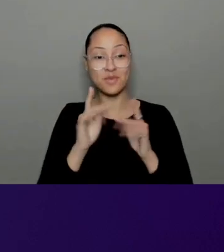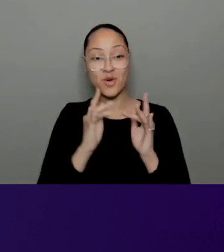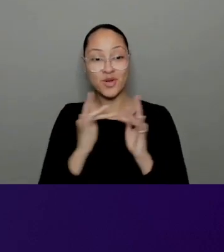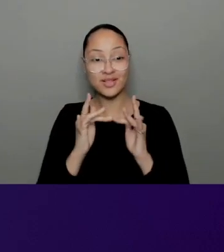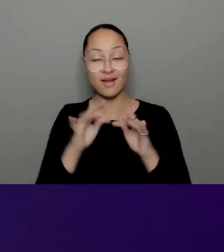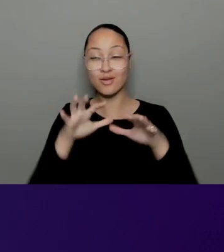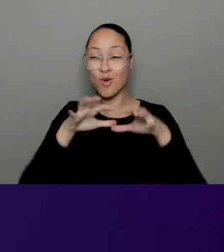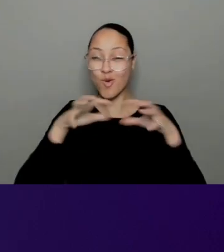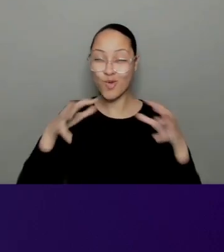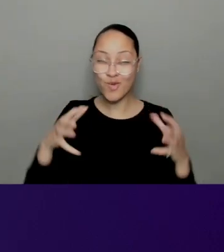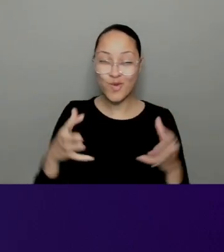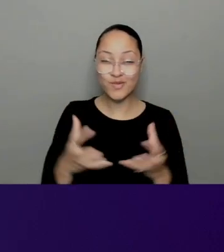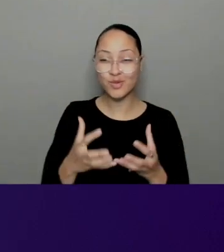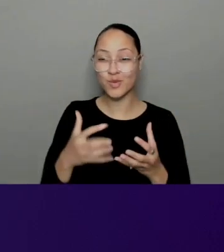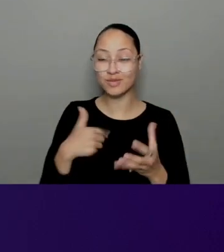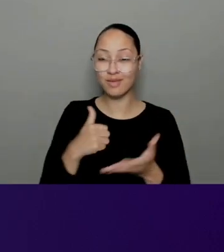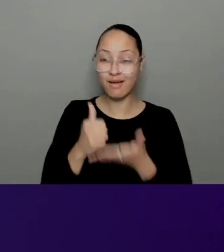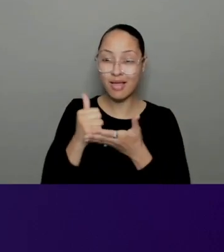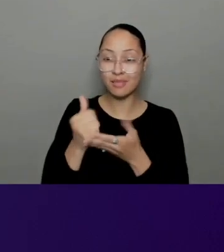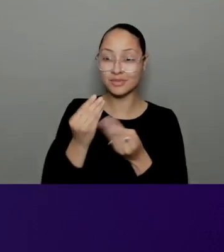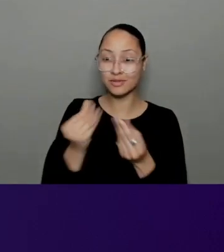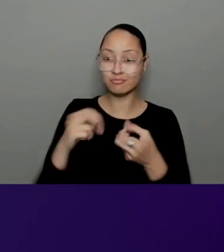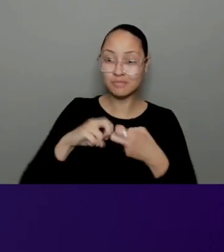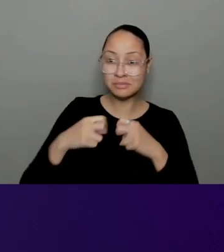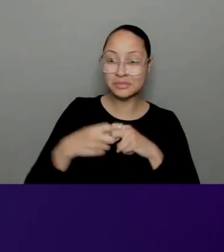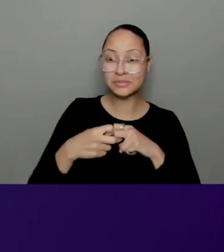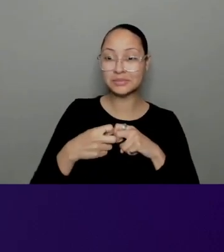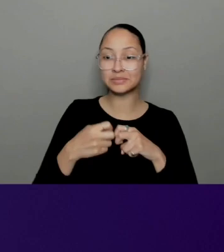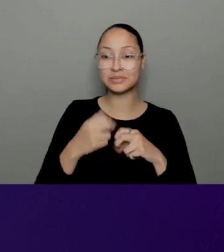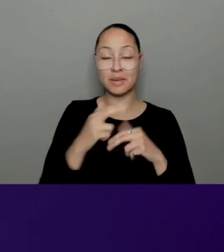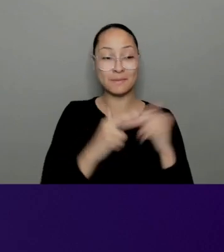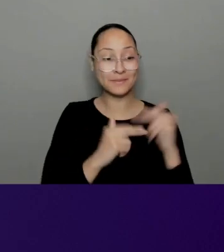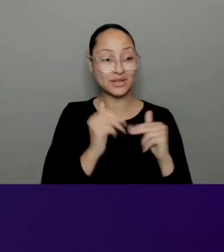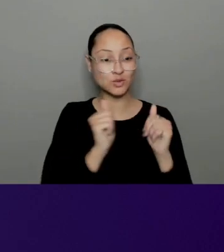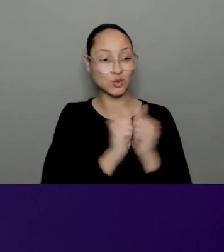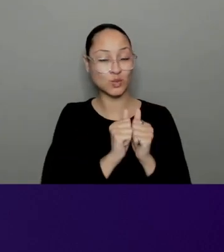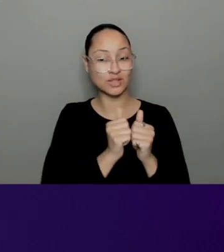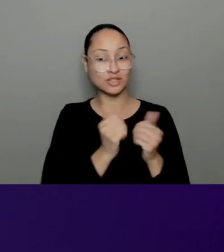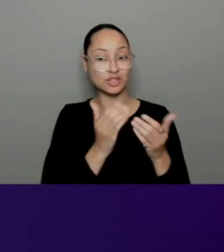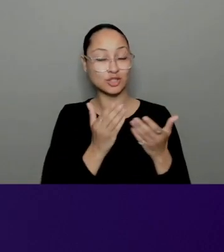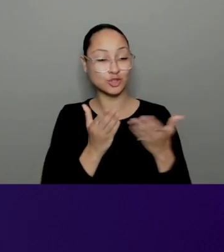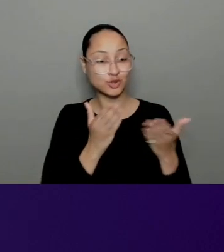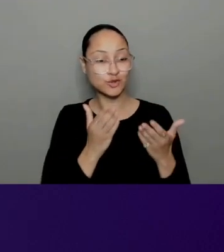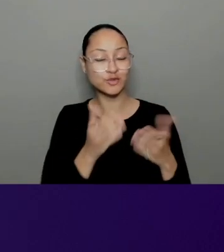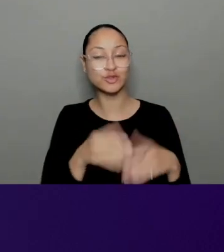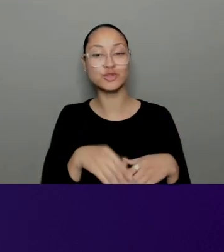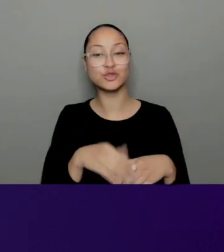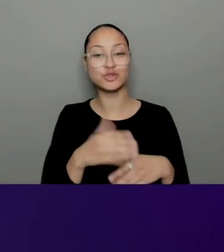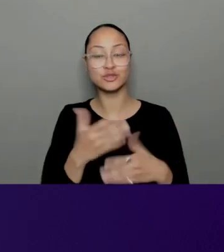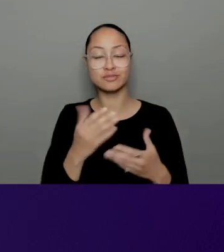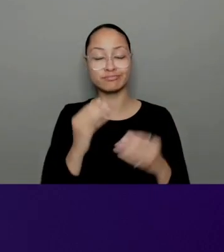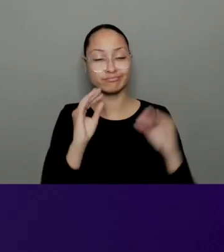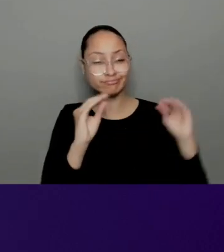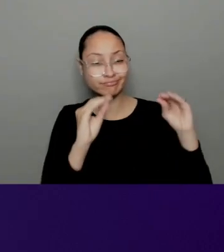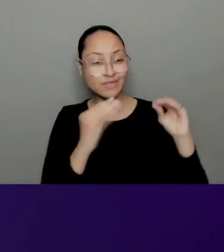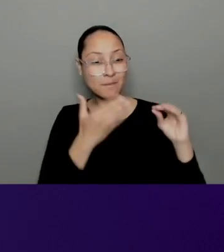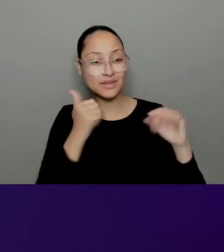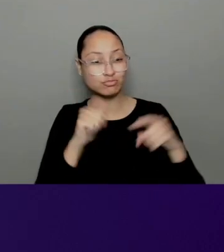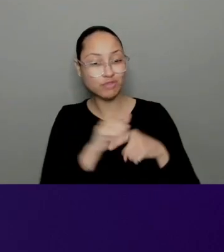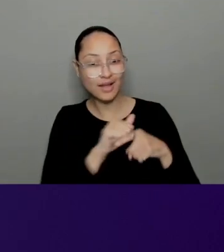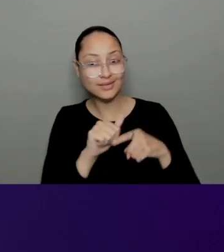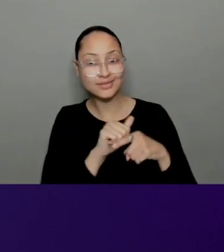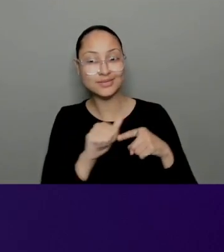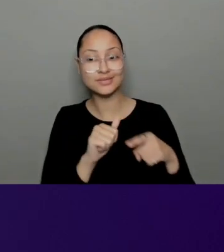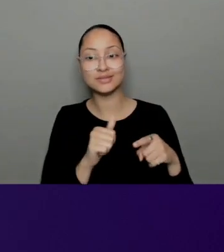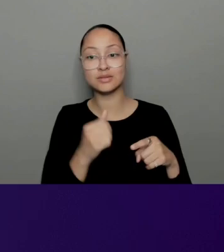where I help them with serverless, helping them build with serverless, be it with best practices, or even things like if